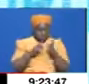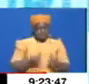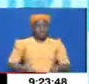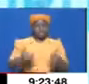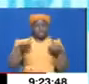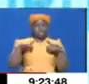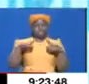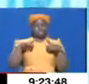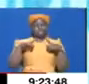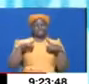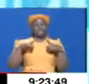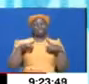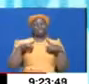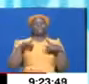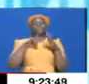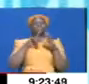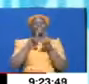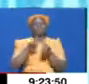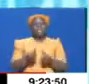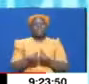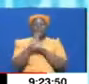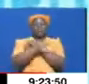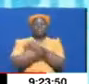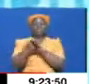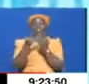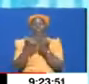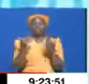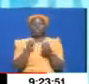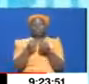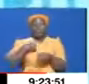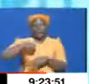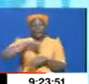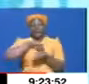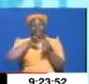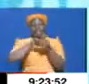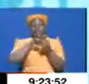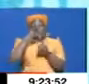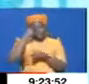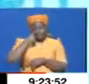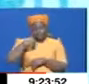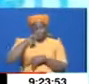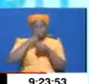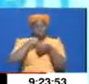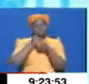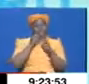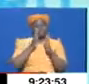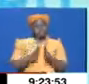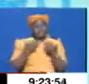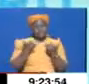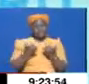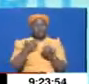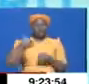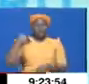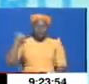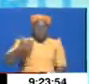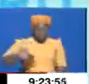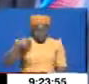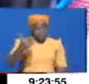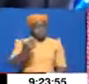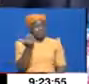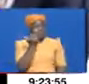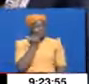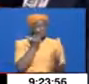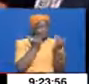country. And it is something that we, as policymakers, are now constantly called upon to keep in